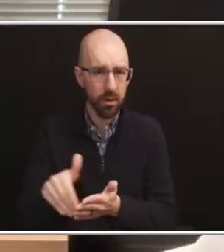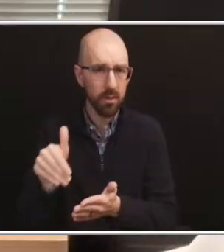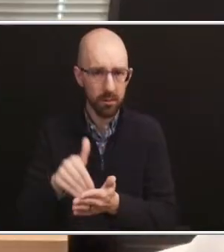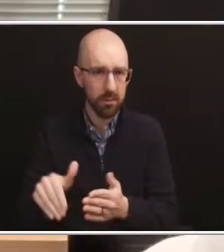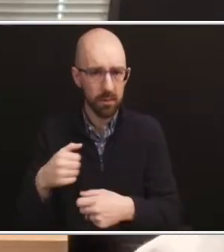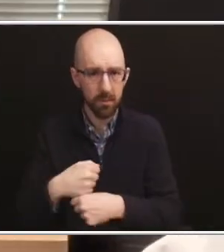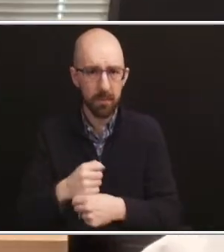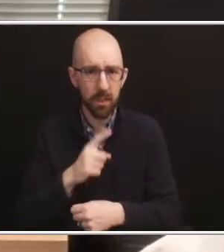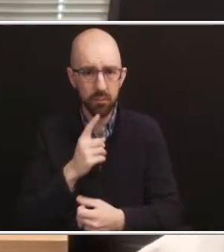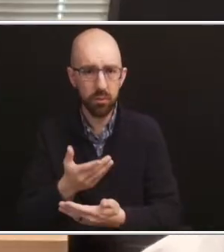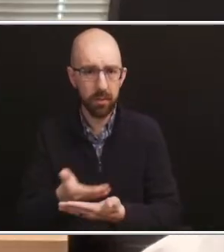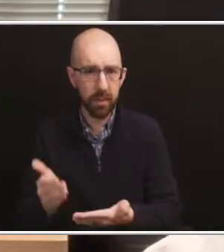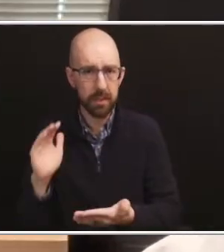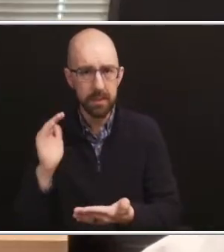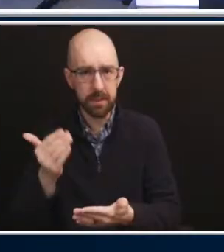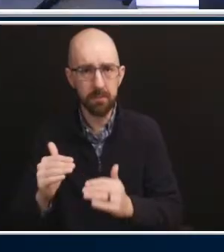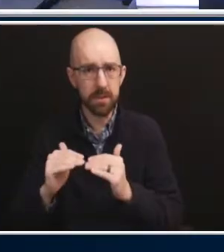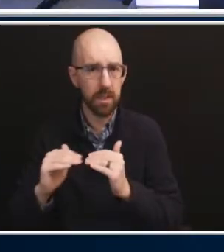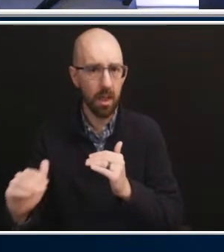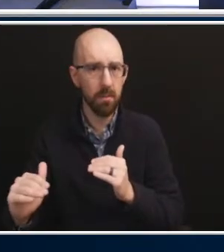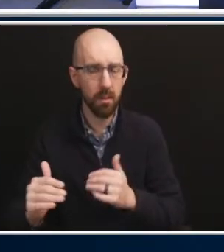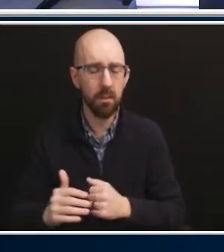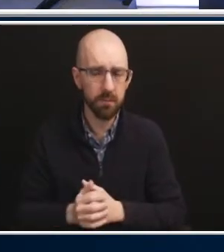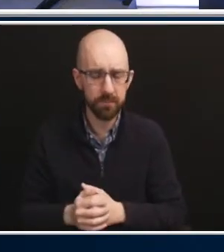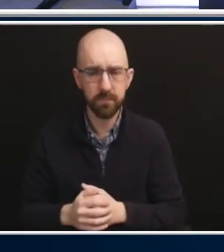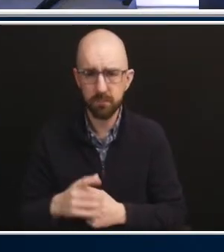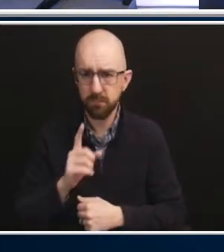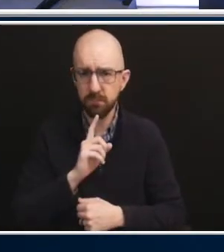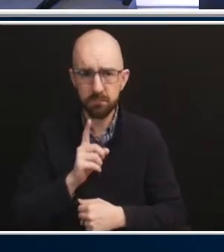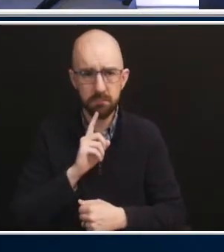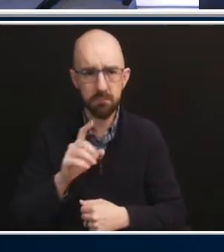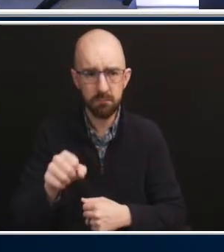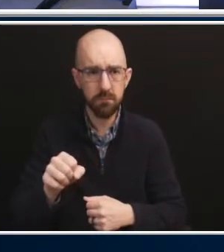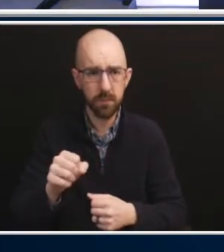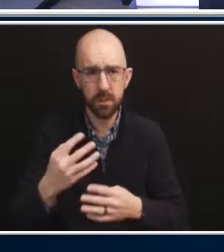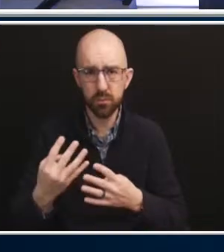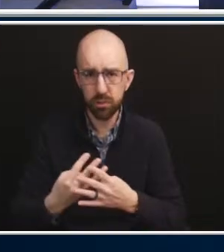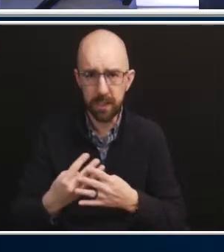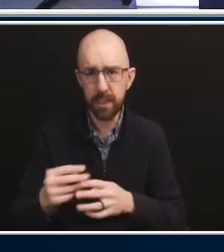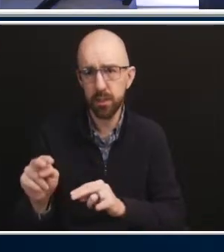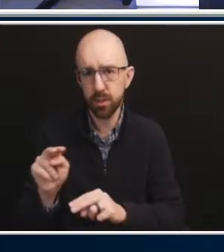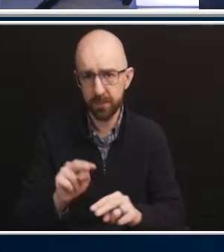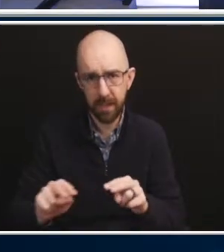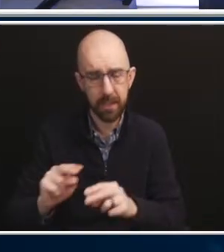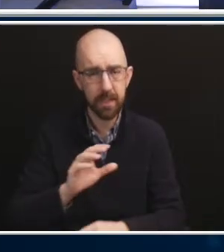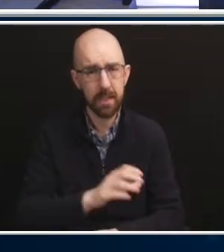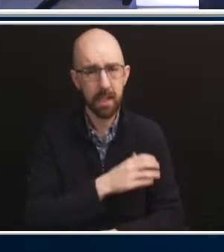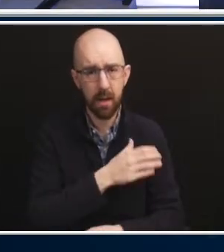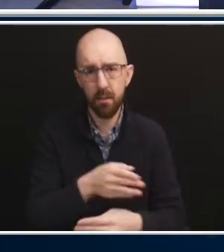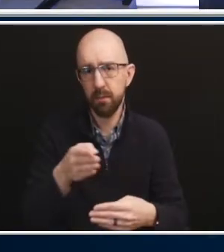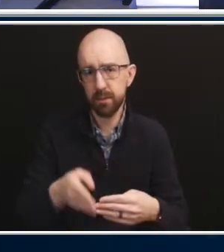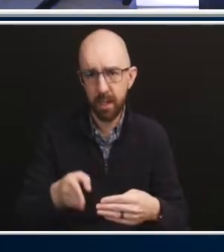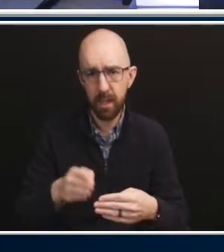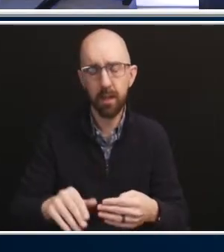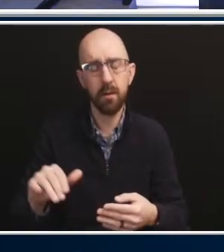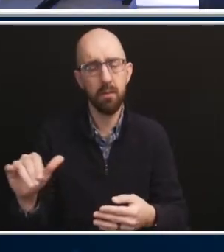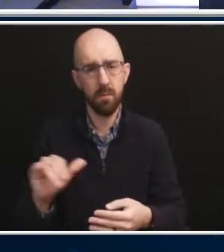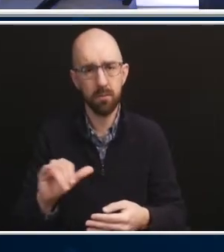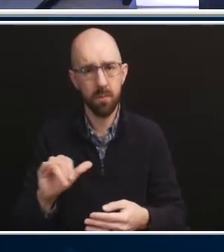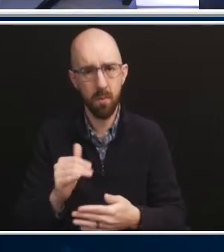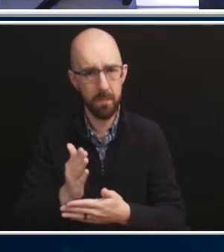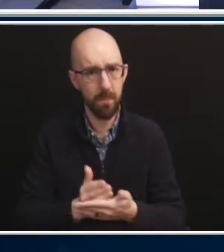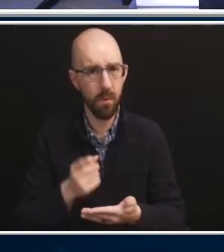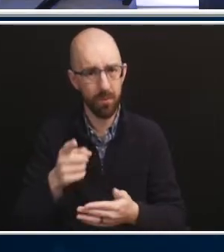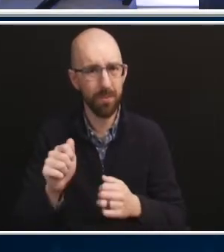things remain relatively stable. Sure, yeah, the screening, the surveillance on the clinical side, but then the part that you can control